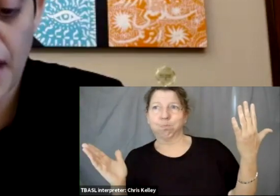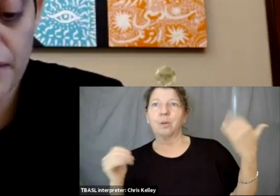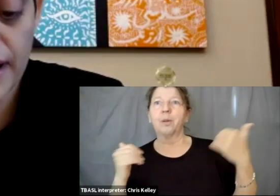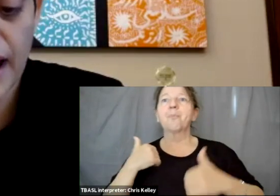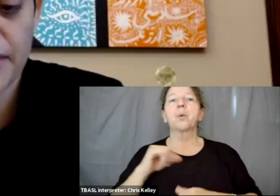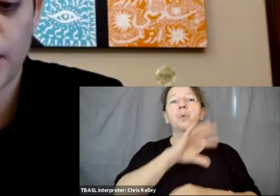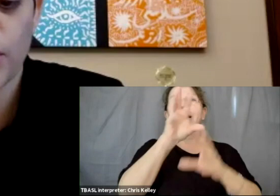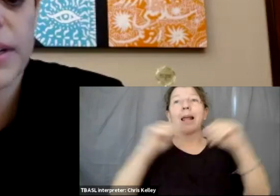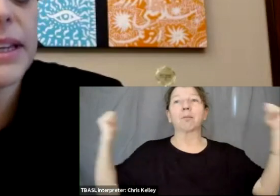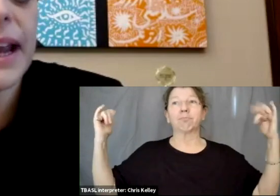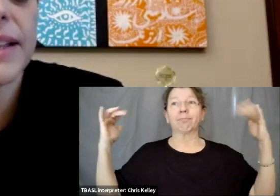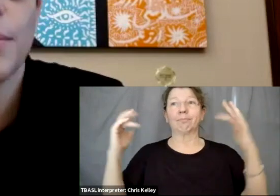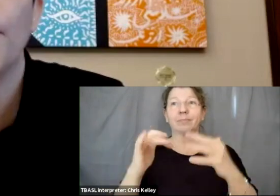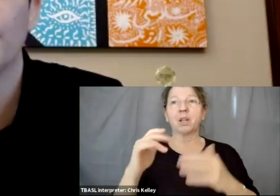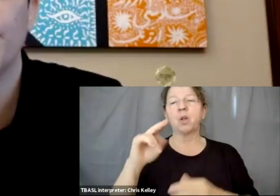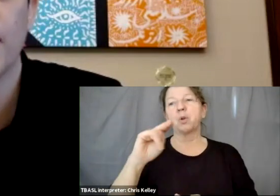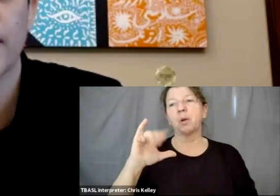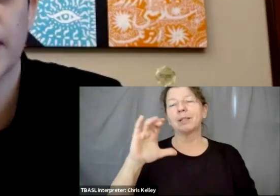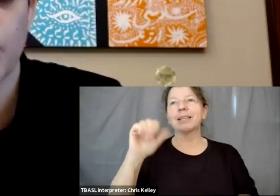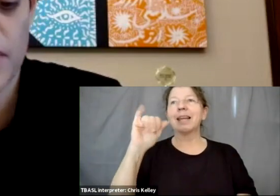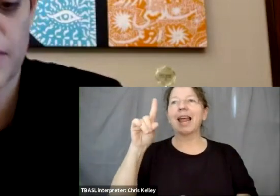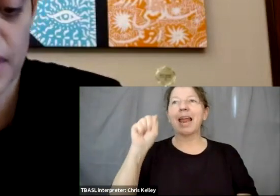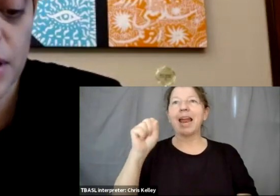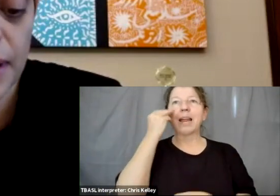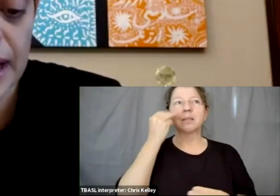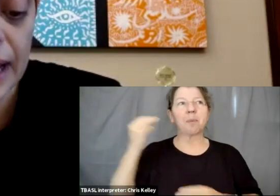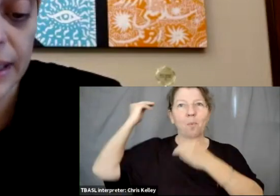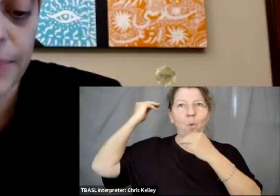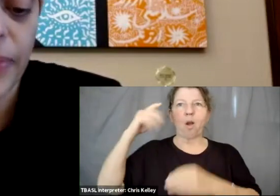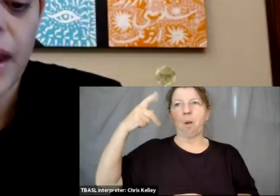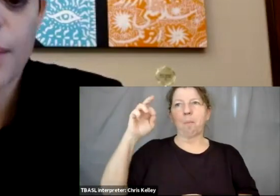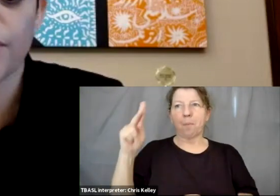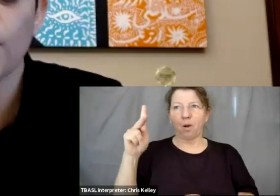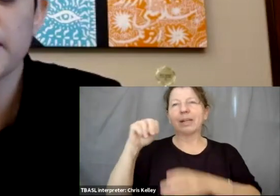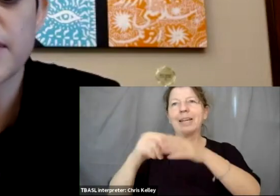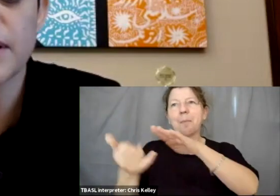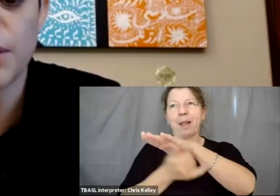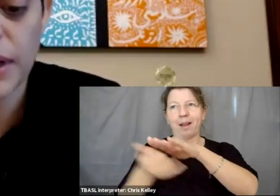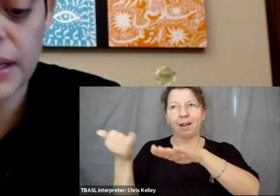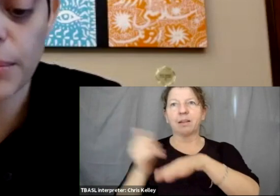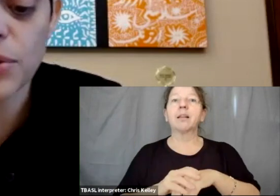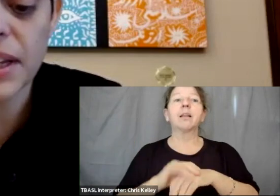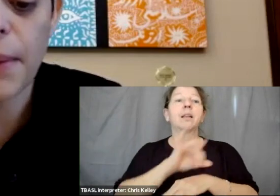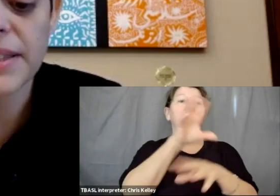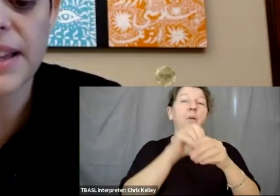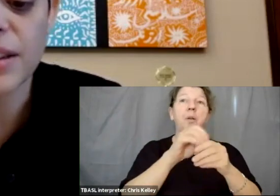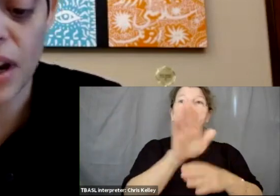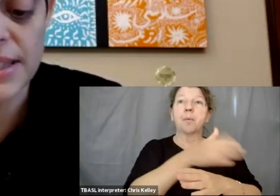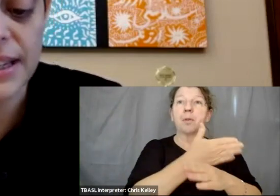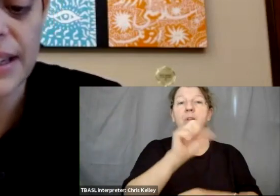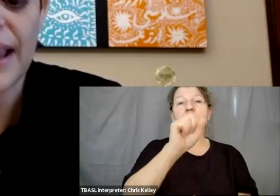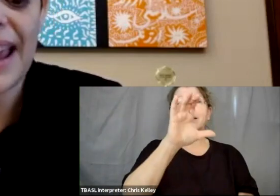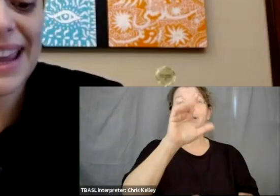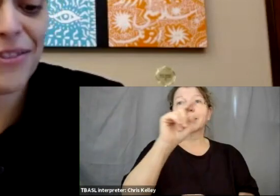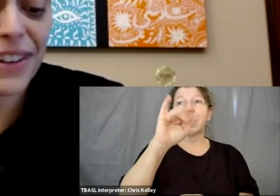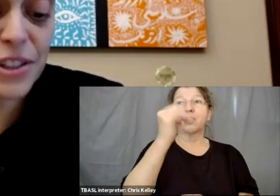village gathering at the New York City AIDS Memorial Park in the West Village in Manhattan. Performances included music by Scott